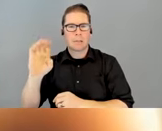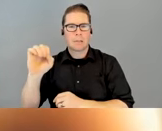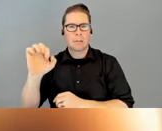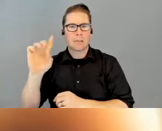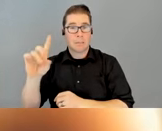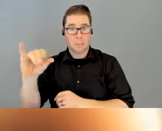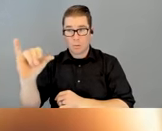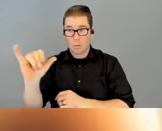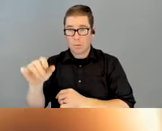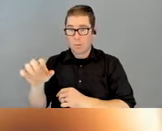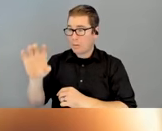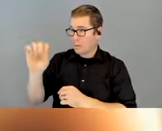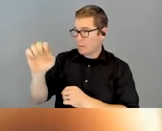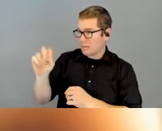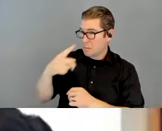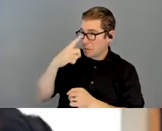Sean, can you advance the slide?